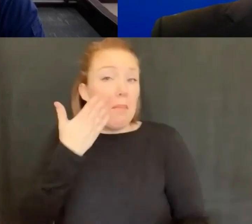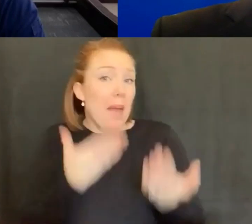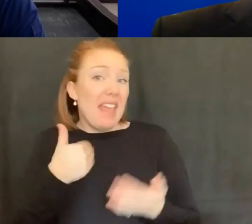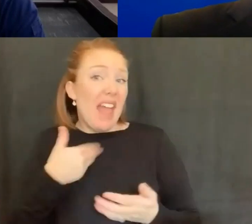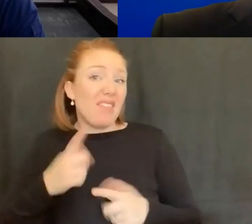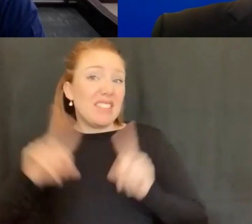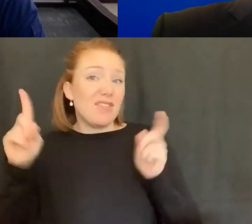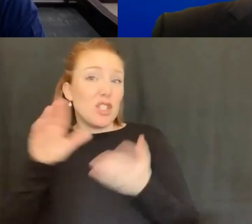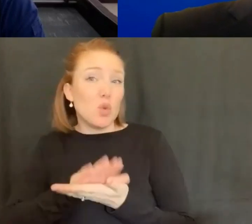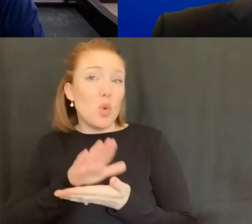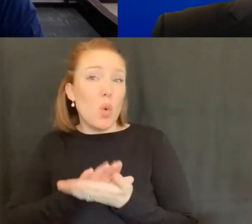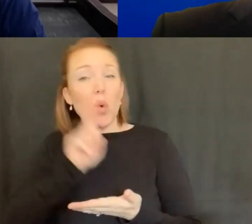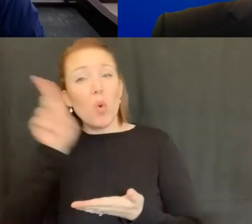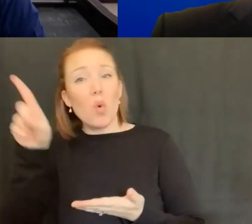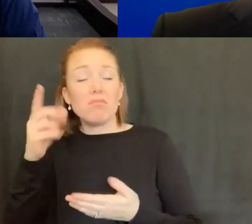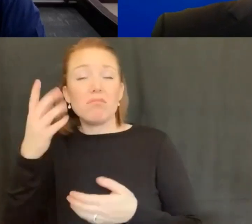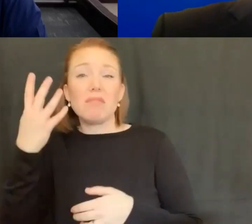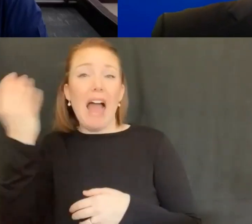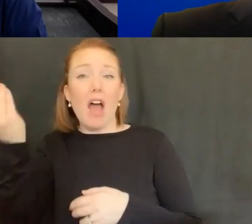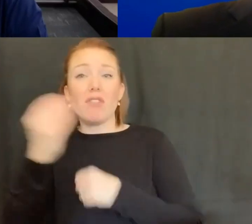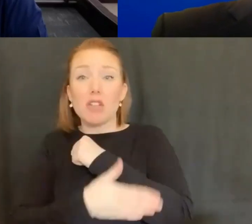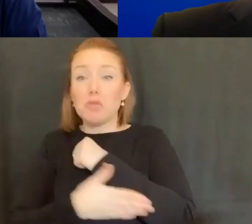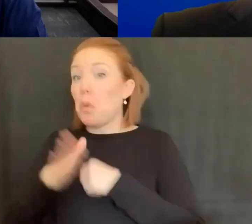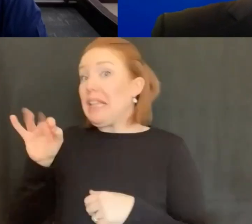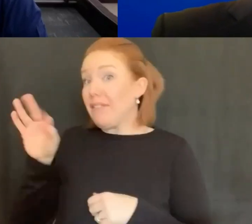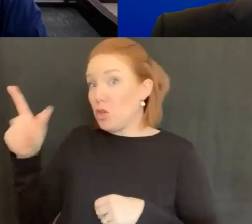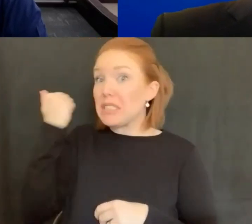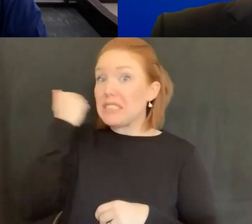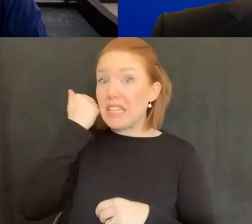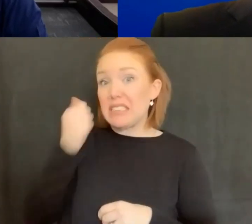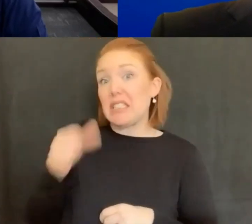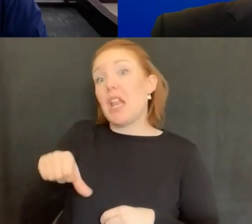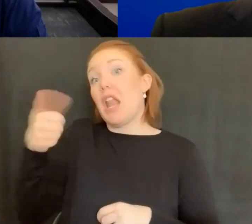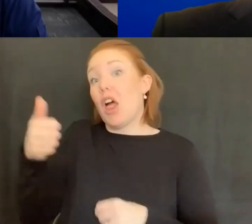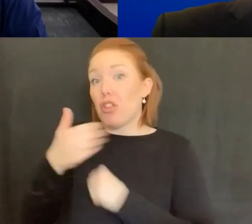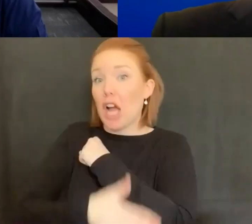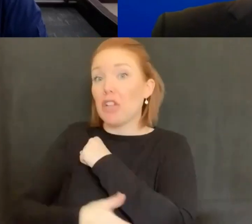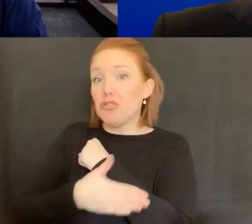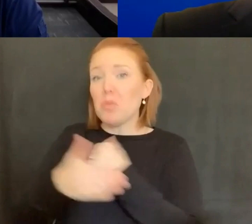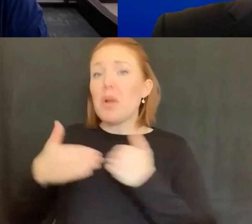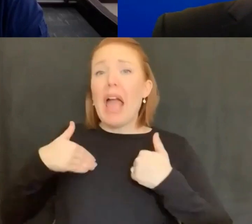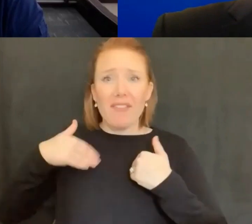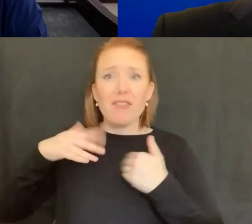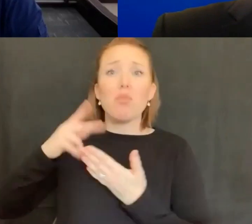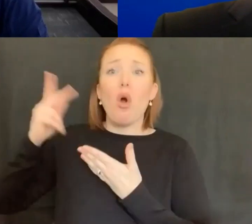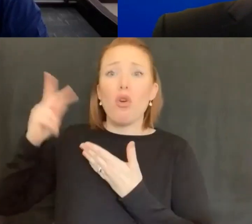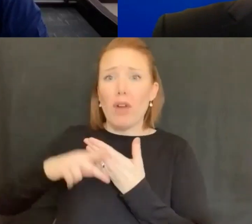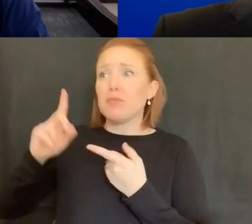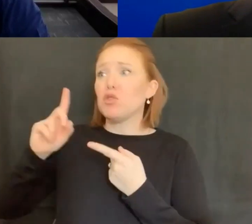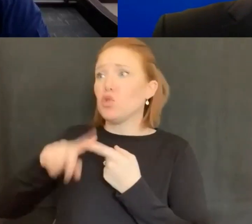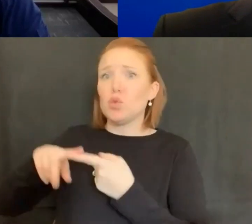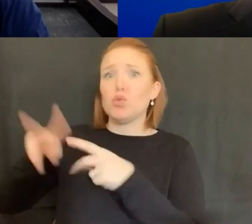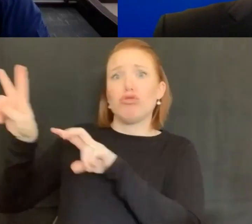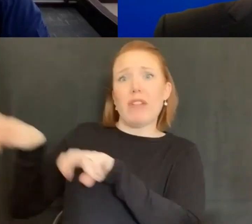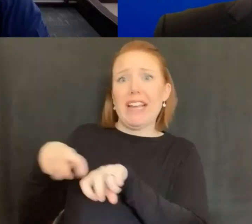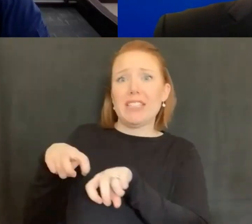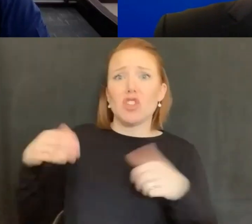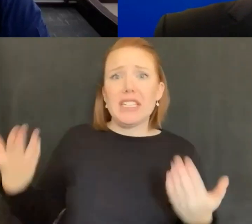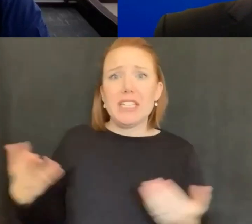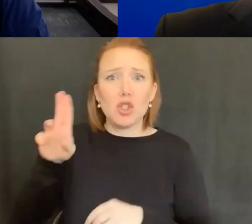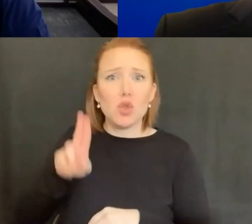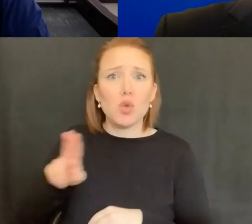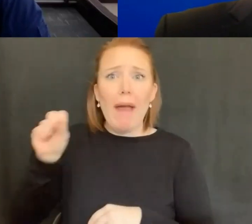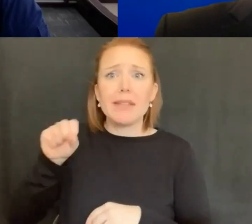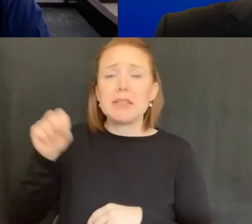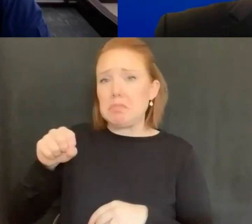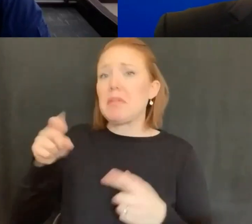know how that works? So if you were a dentist in another country, there are programs to assimilate dentists that were trained in another country here. Actually,